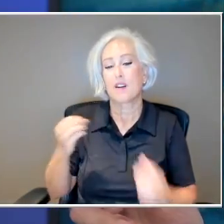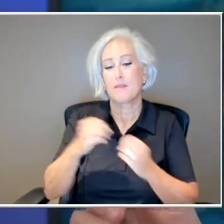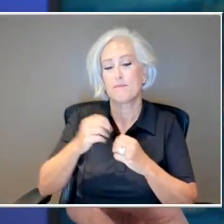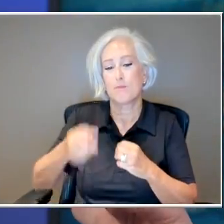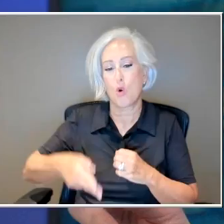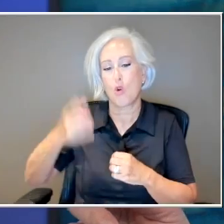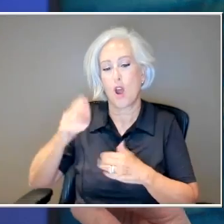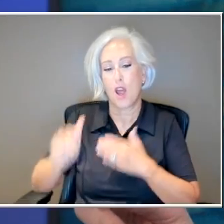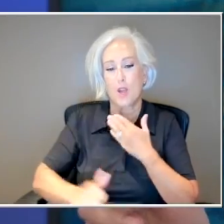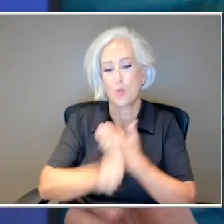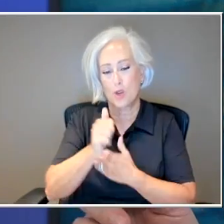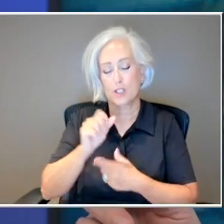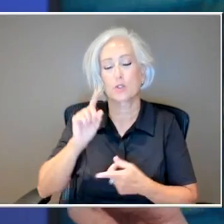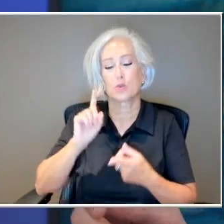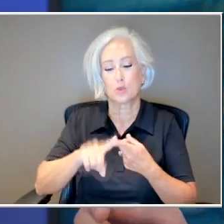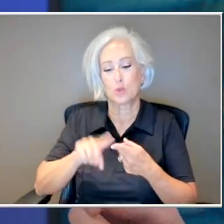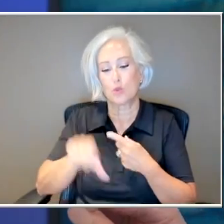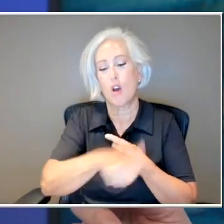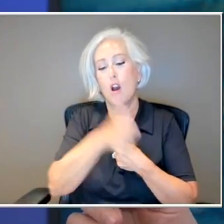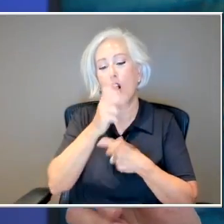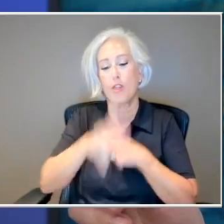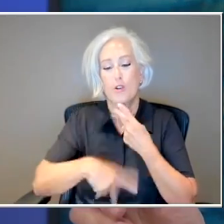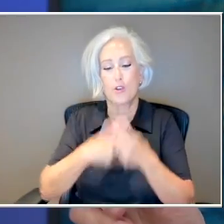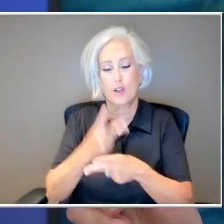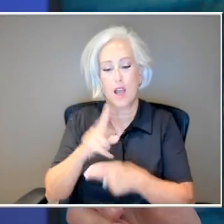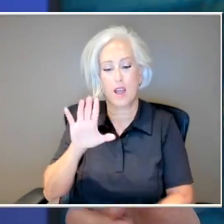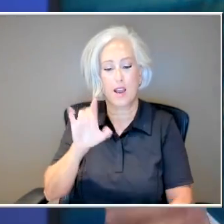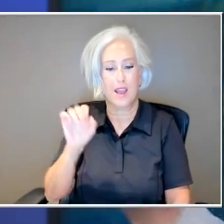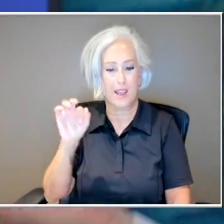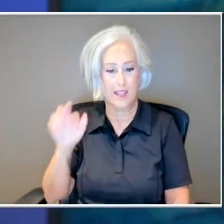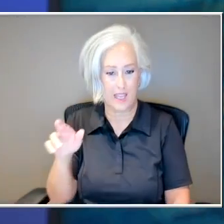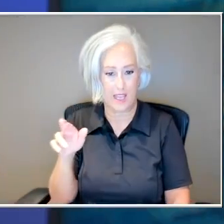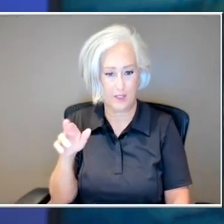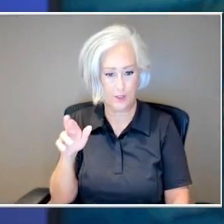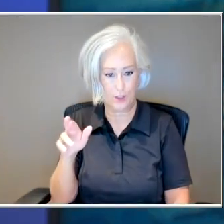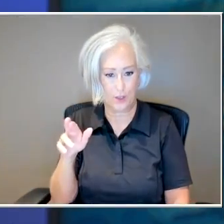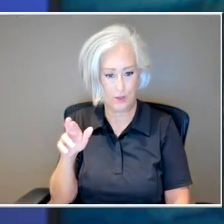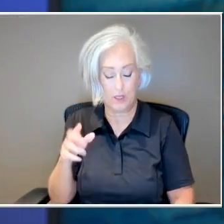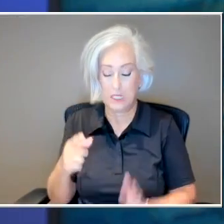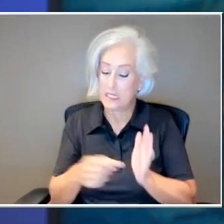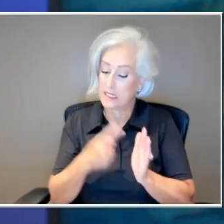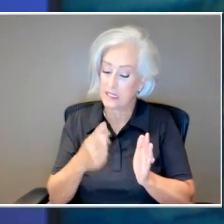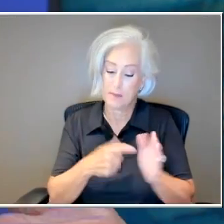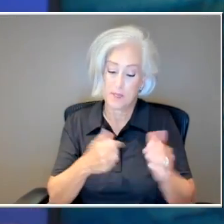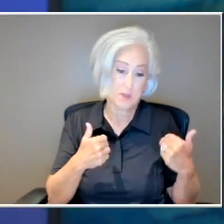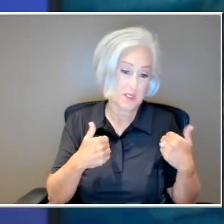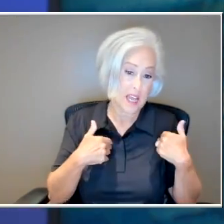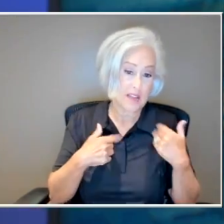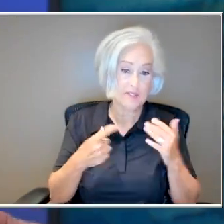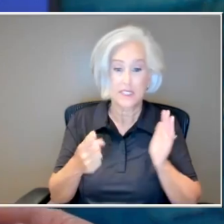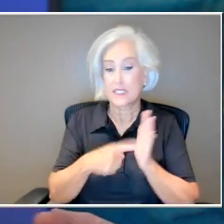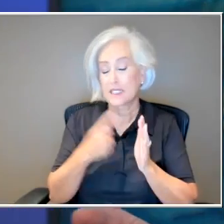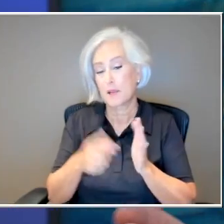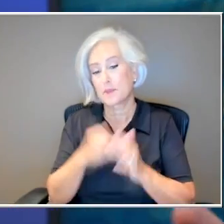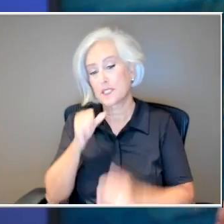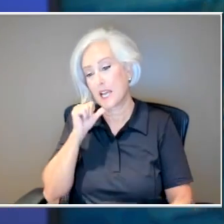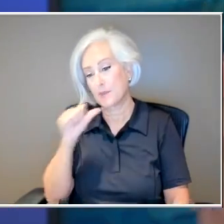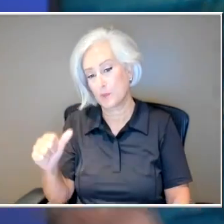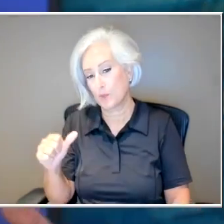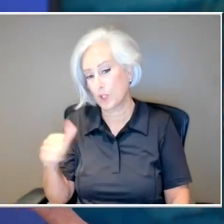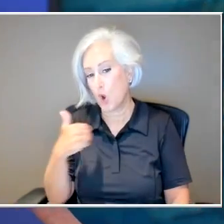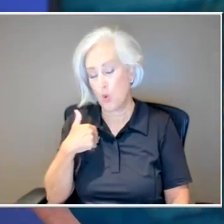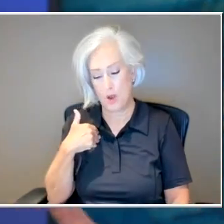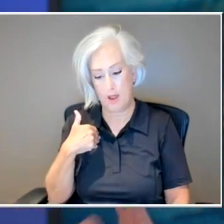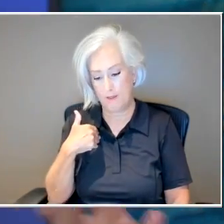attributes the risk for that, sometimes we don't. Sometimes we don't come up with one. But we